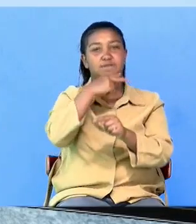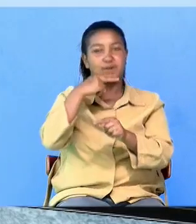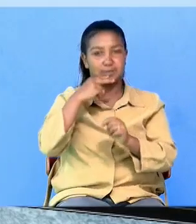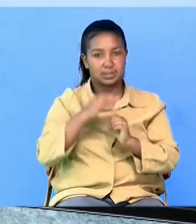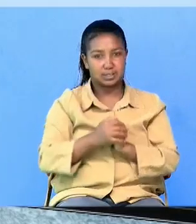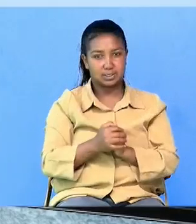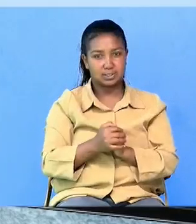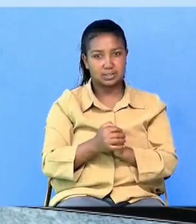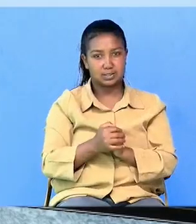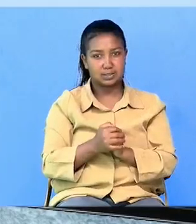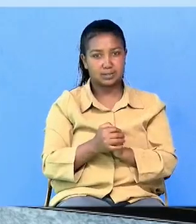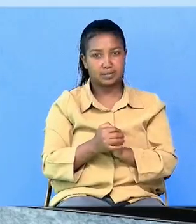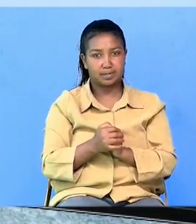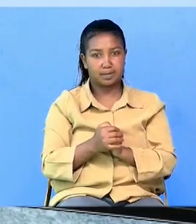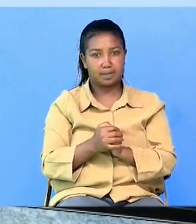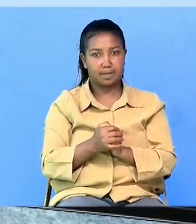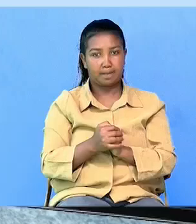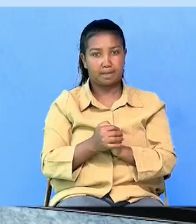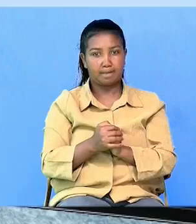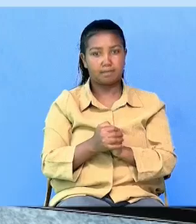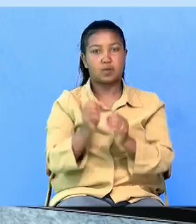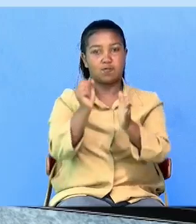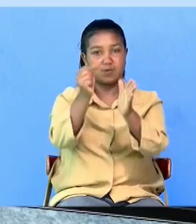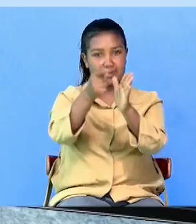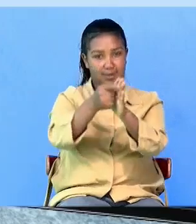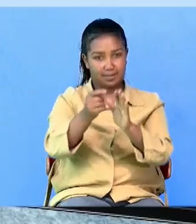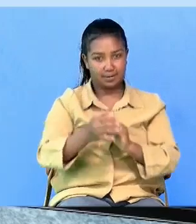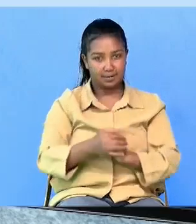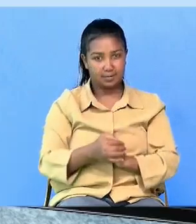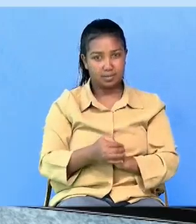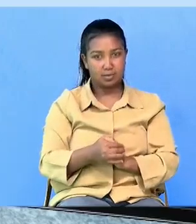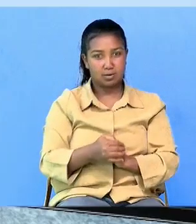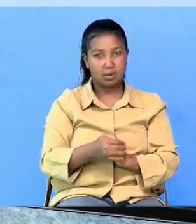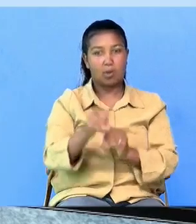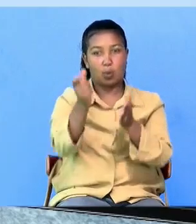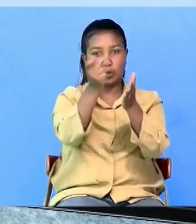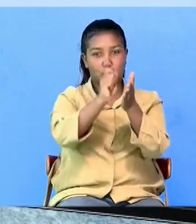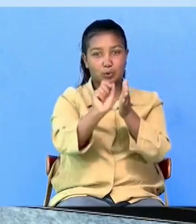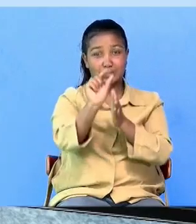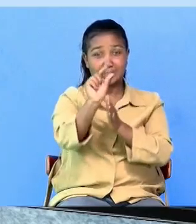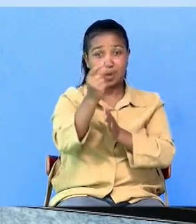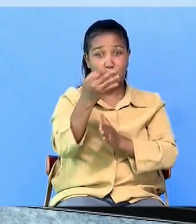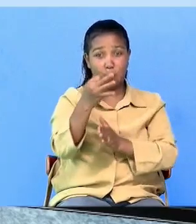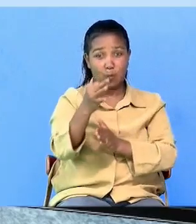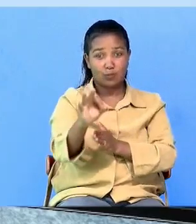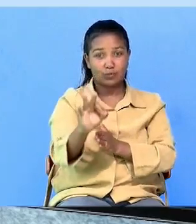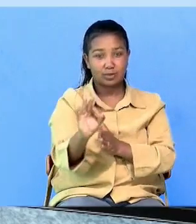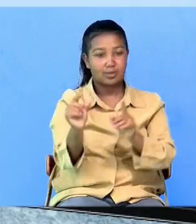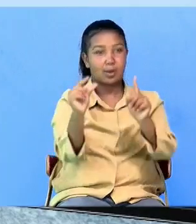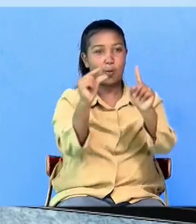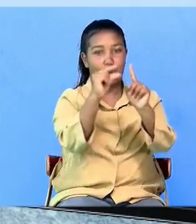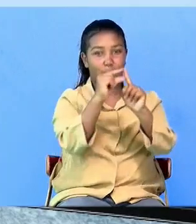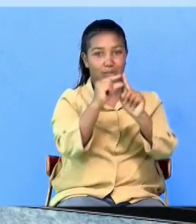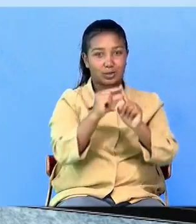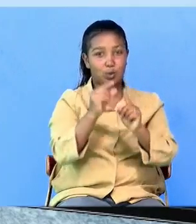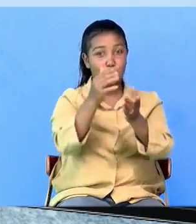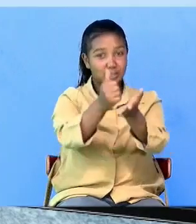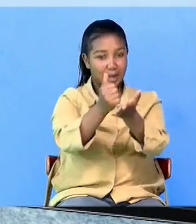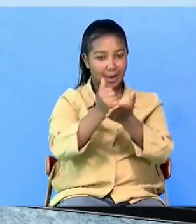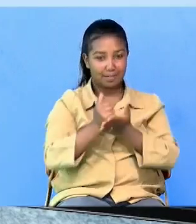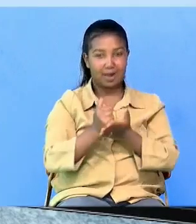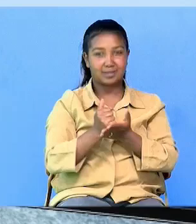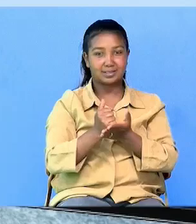action verbs. For example, I'm going to write some of the words which help